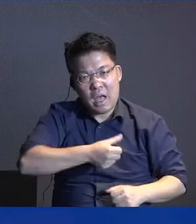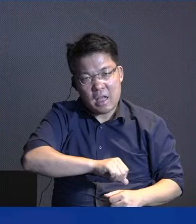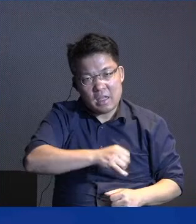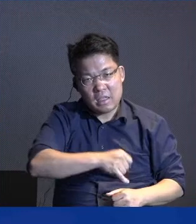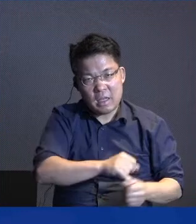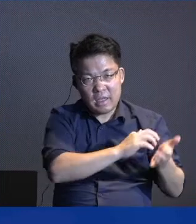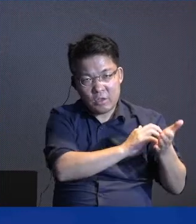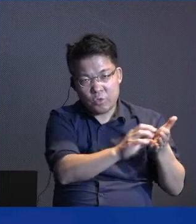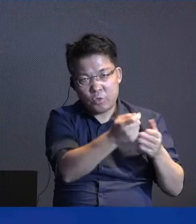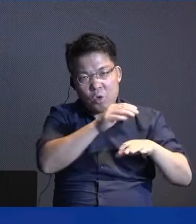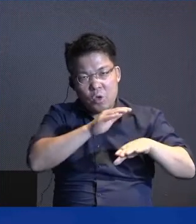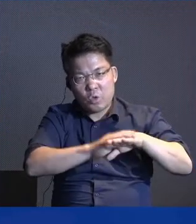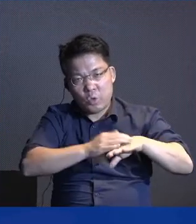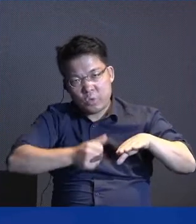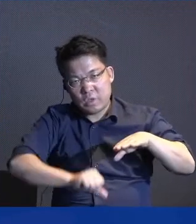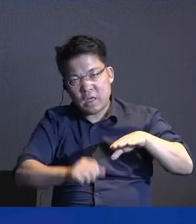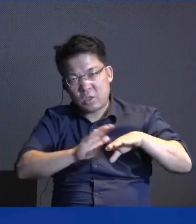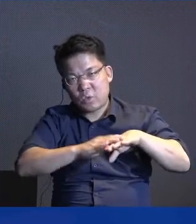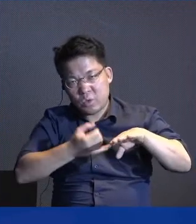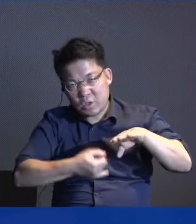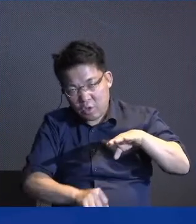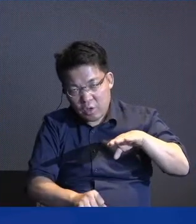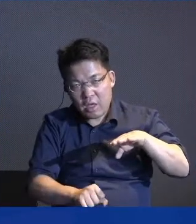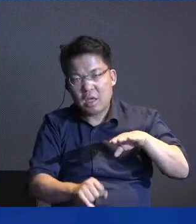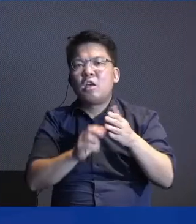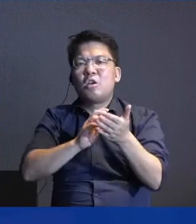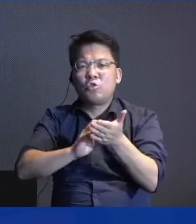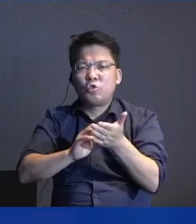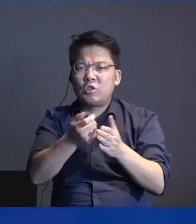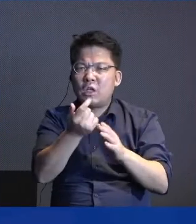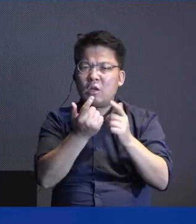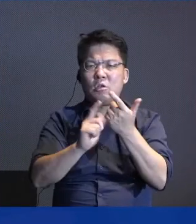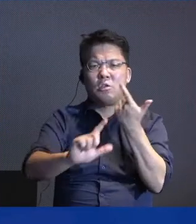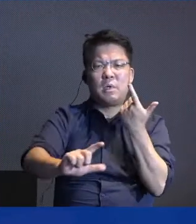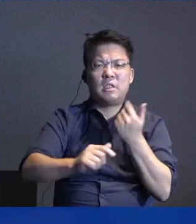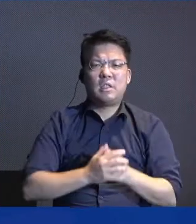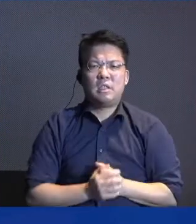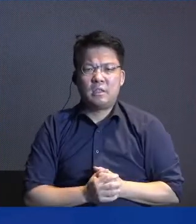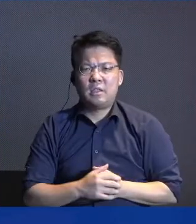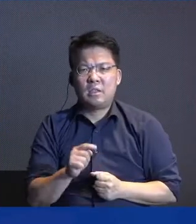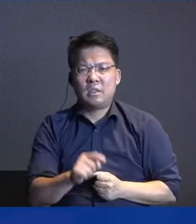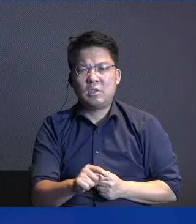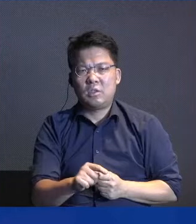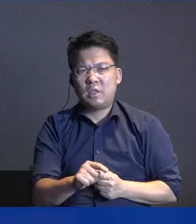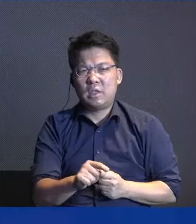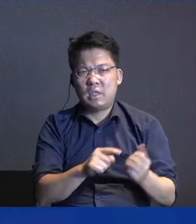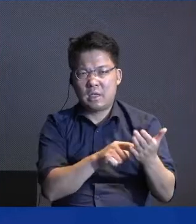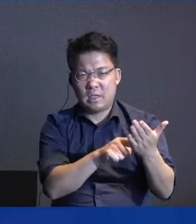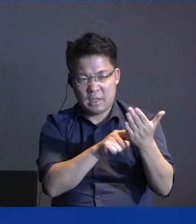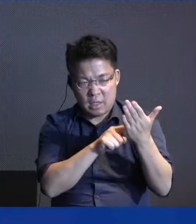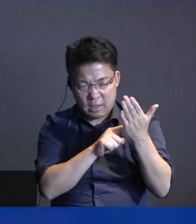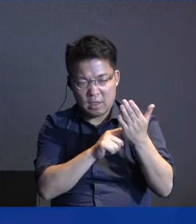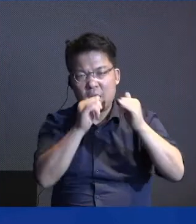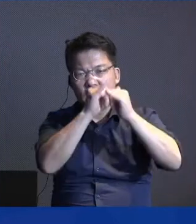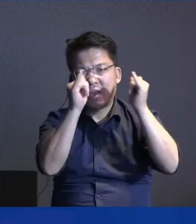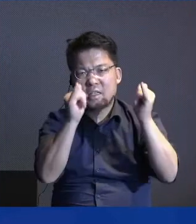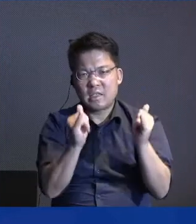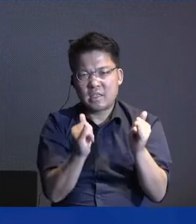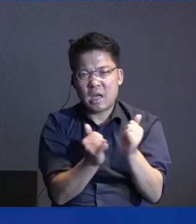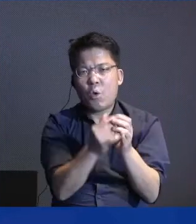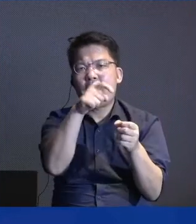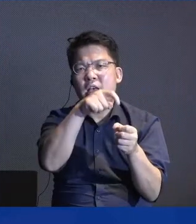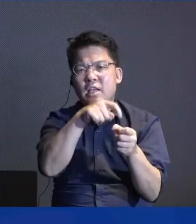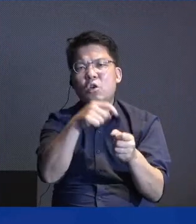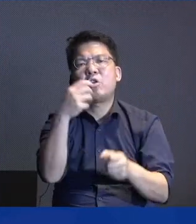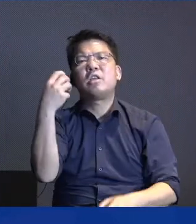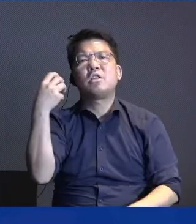derived from different social roles they are to adapt with age. So we need more contextual understanding